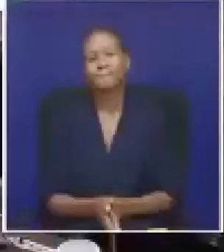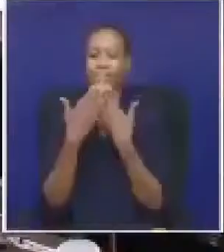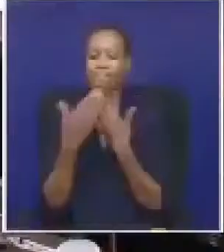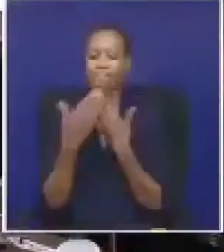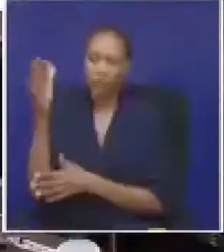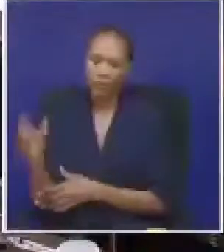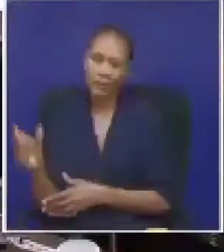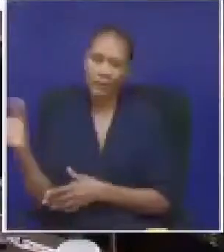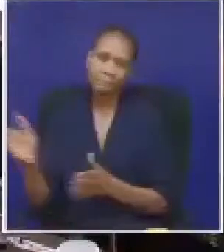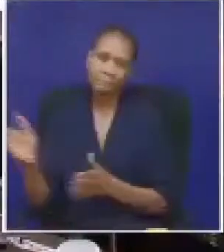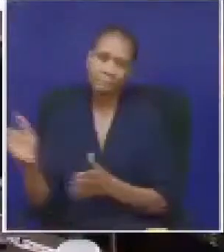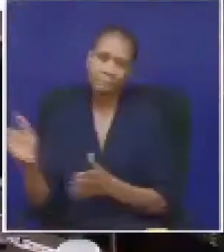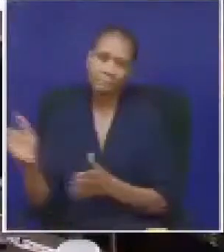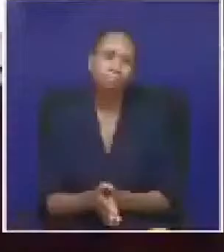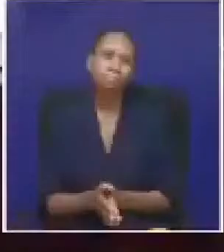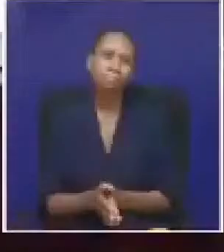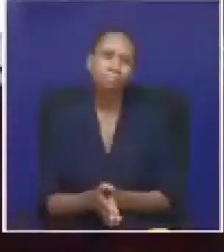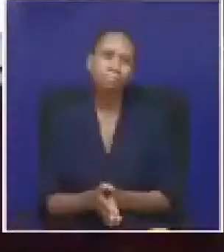Speaker.